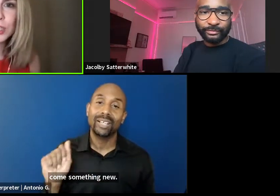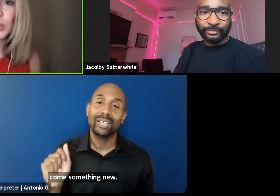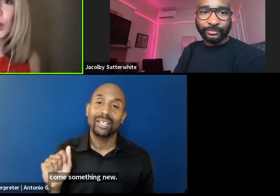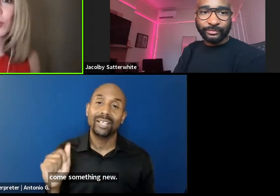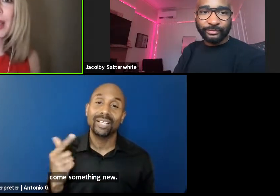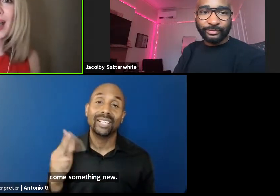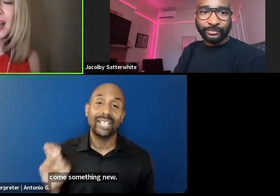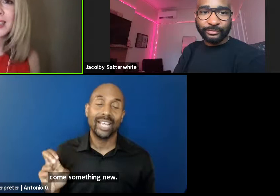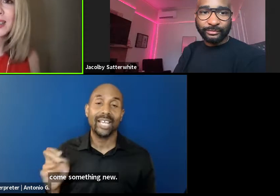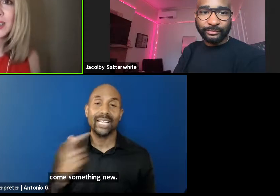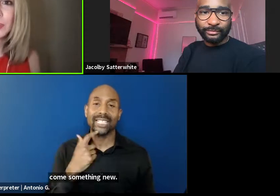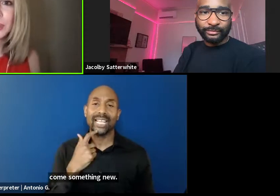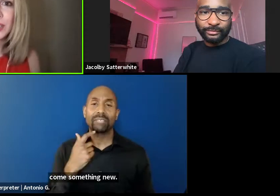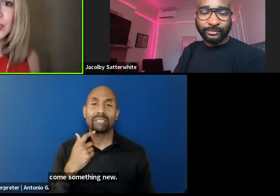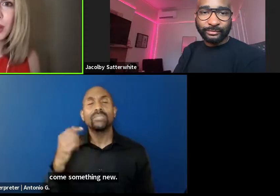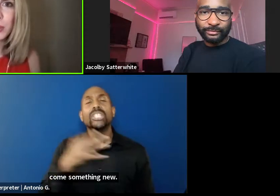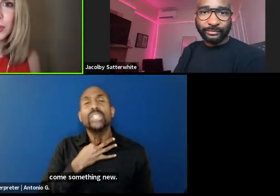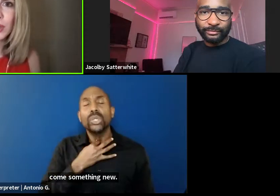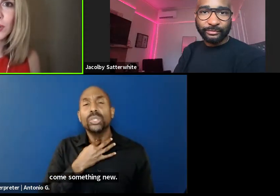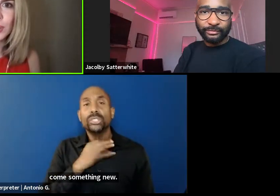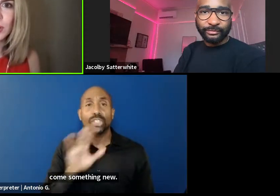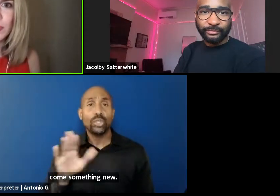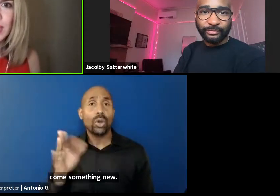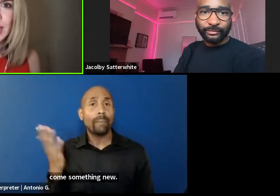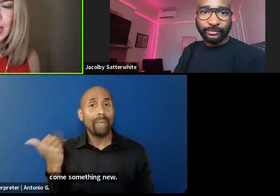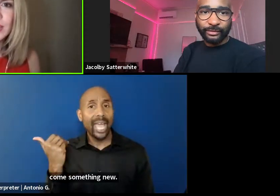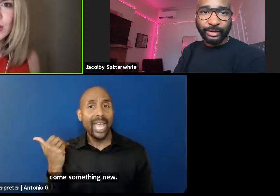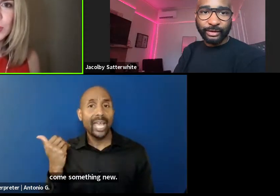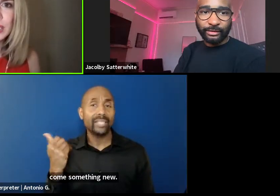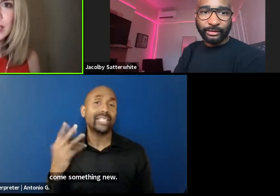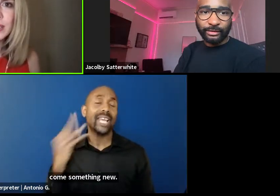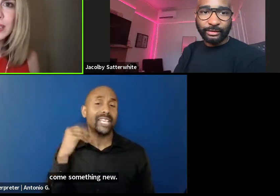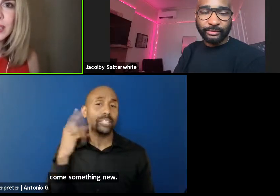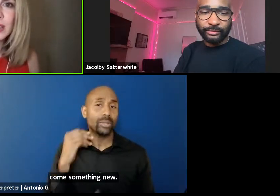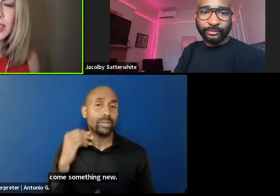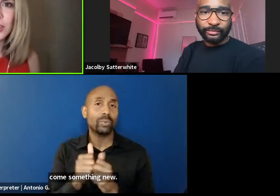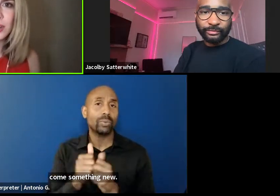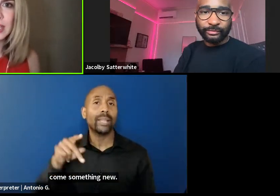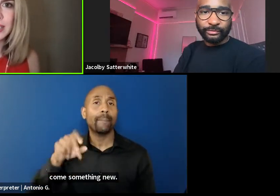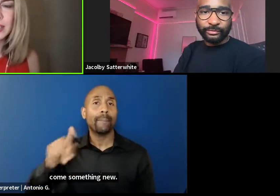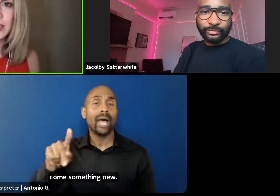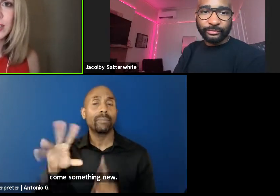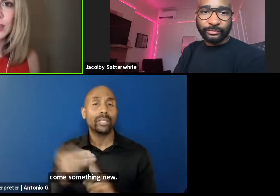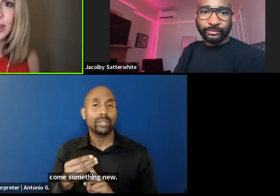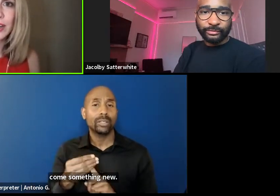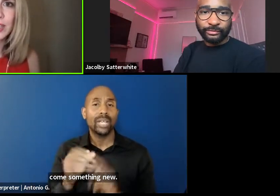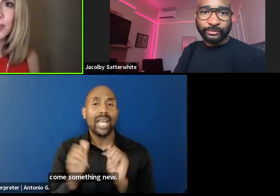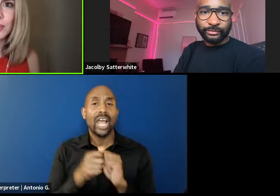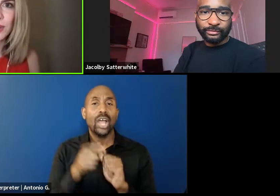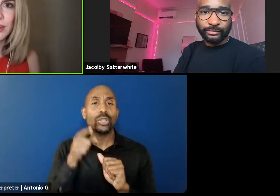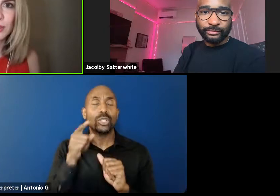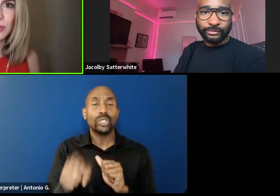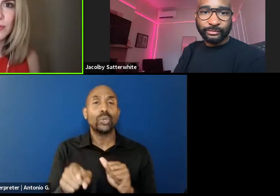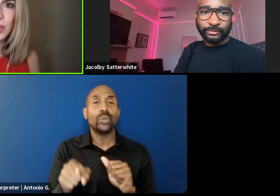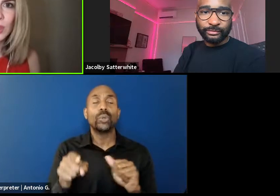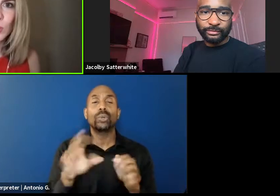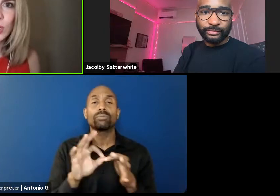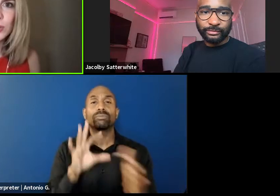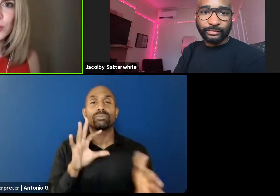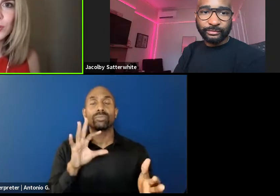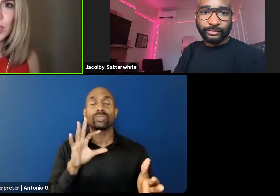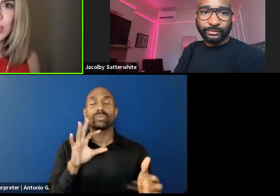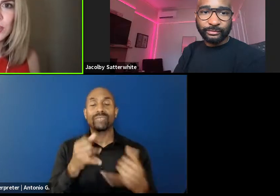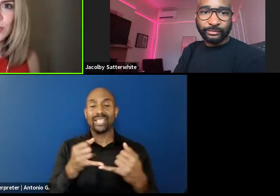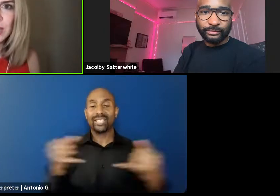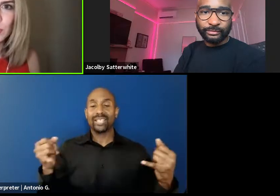how using your own past and experience of popular culture aids you in delinearizing your narrative of arrival. What